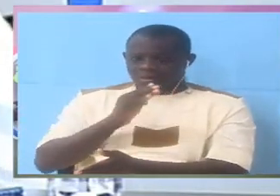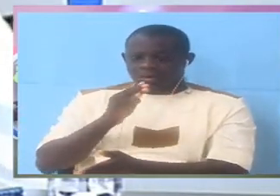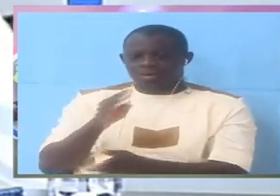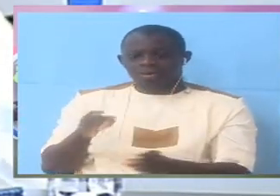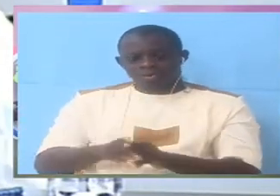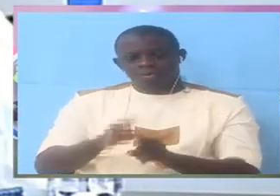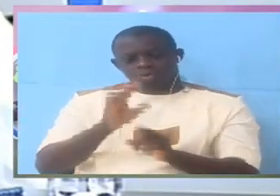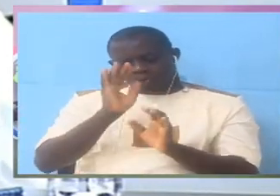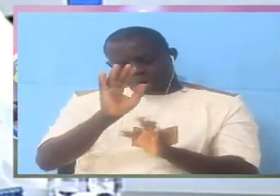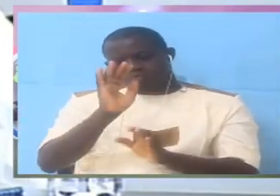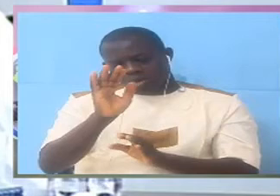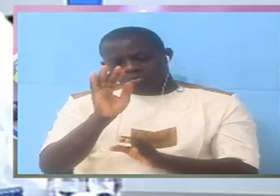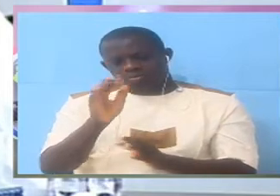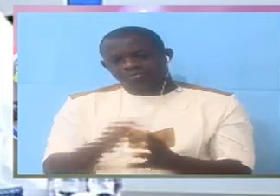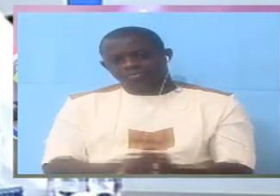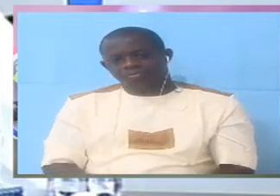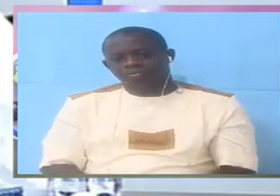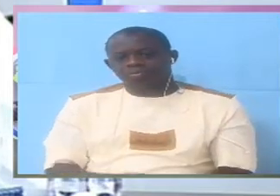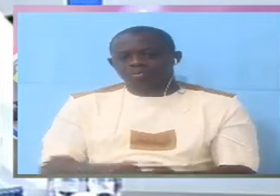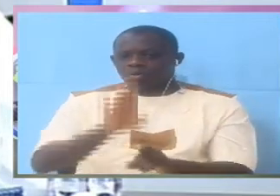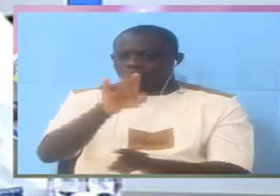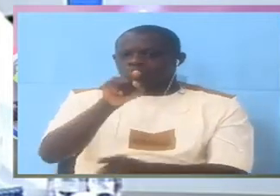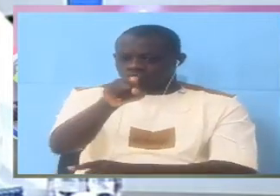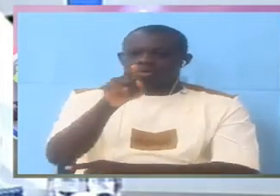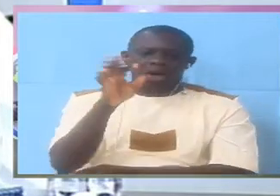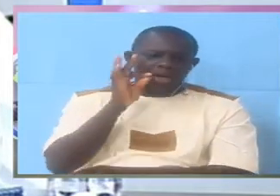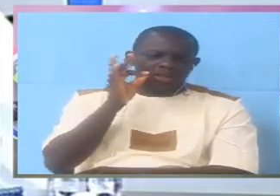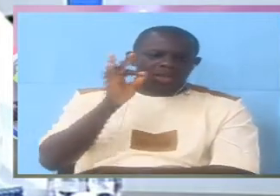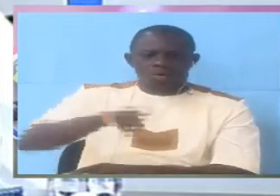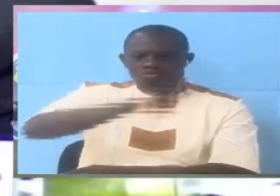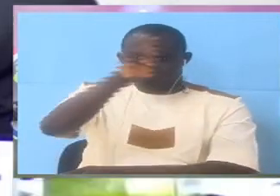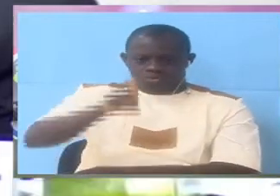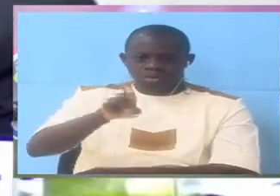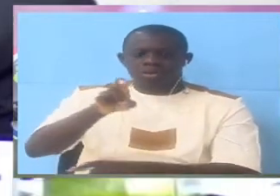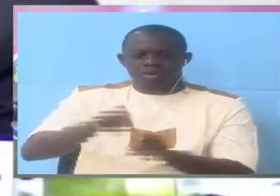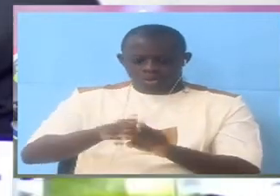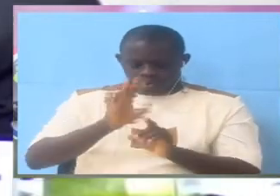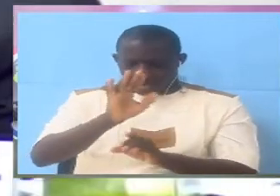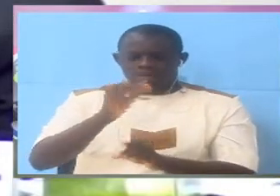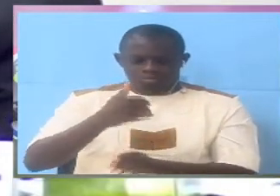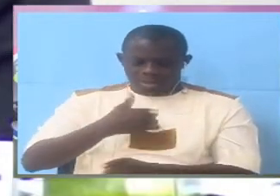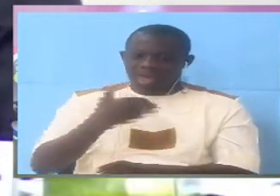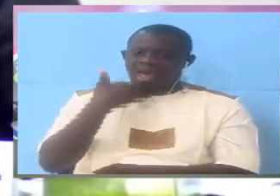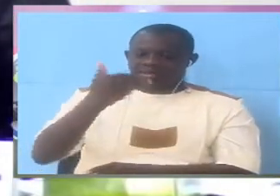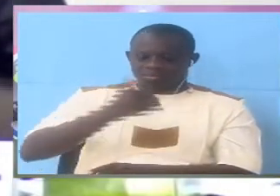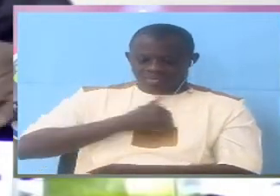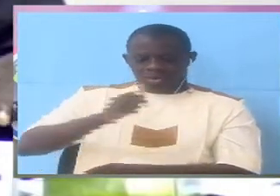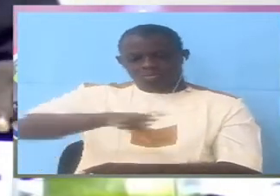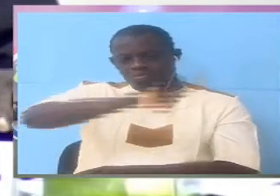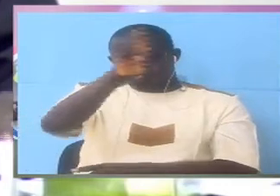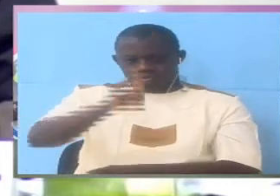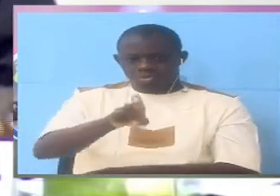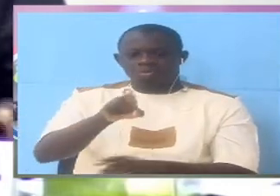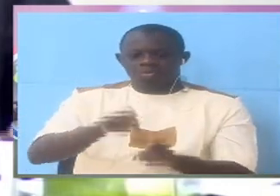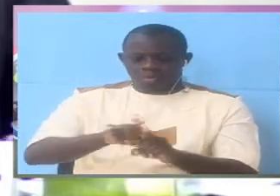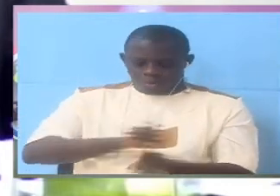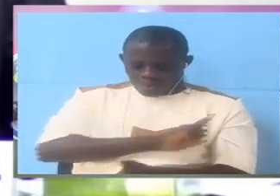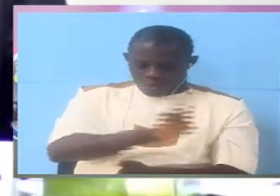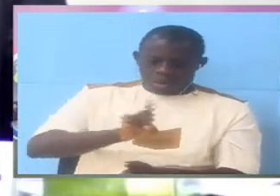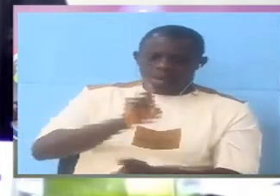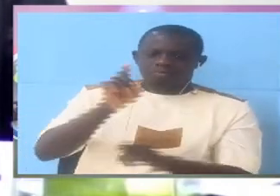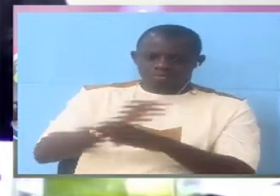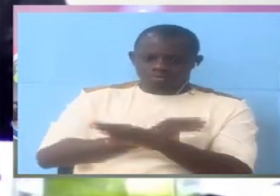Hold a second, you've answered. Let me just ask my questions. Just a moment. Okay. We have heard